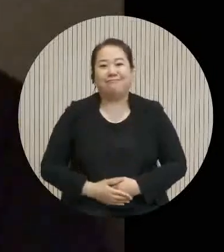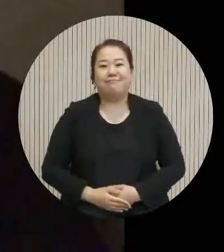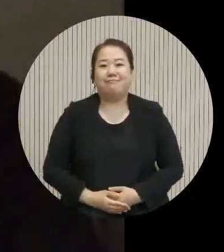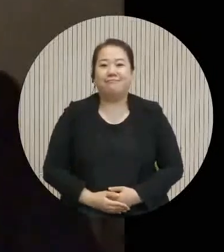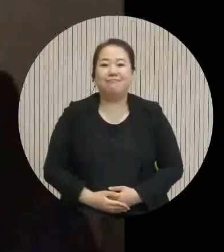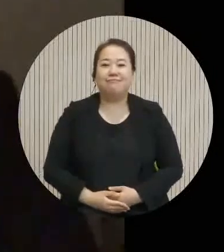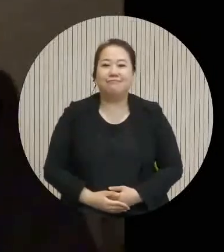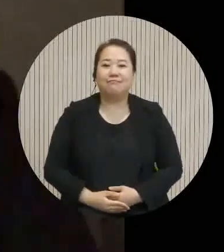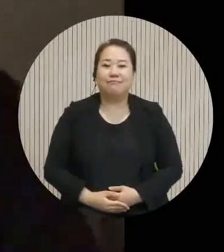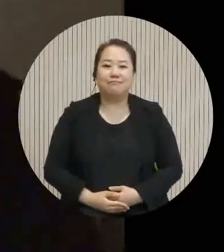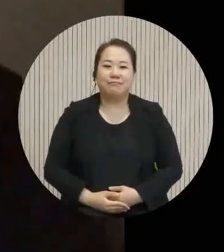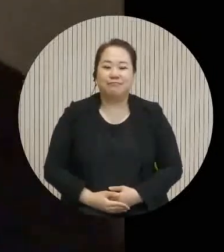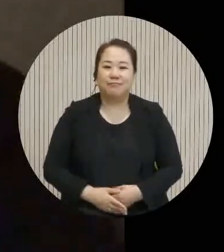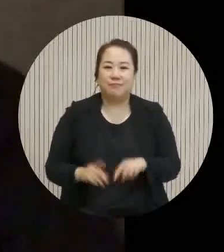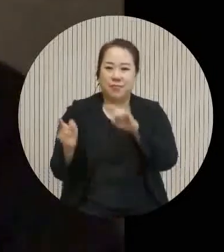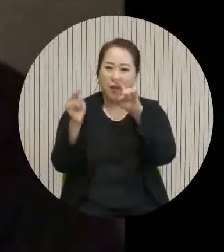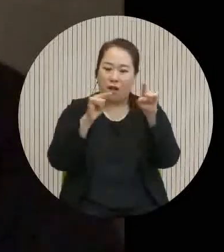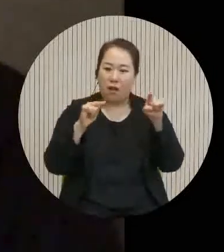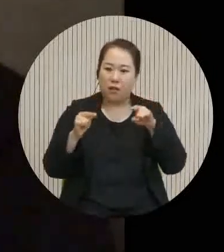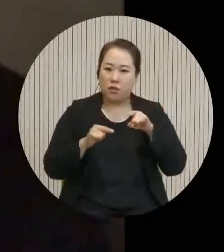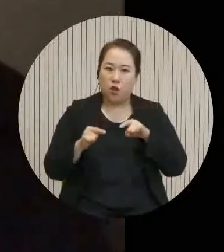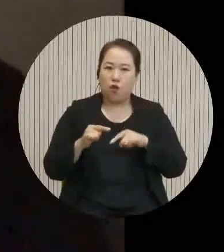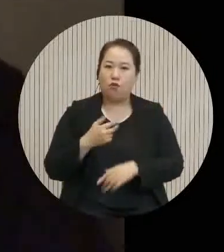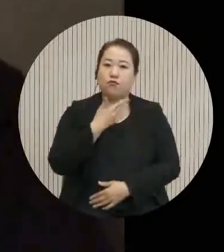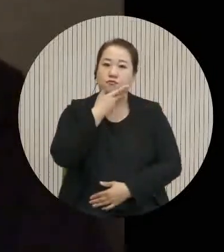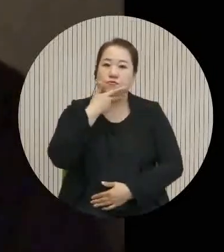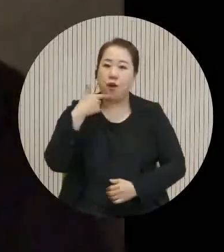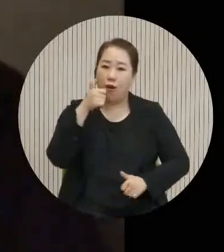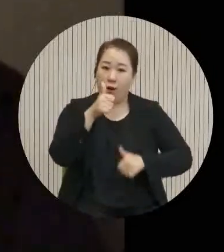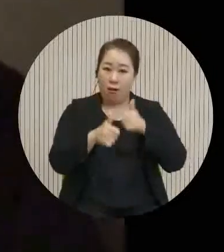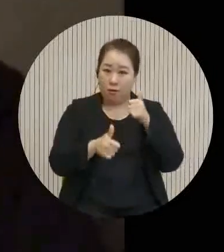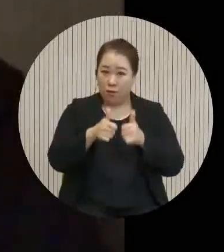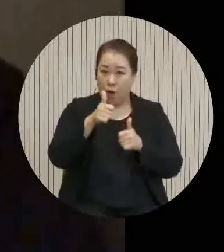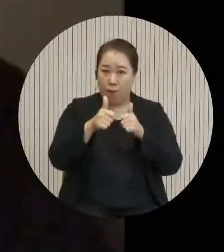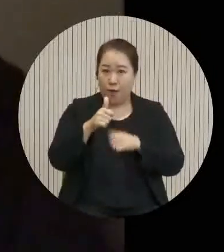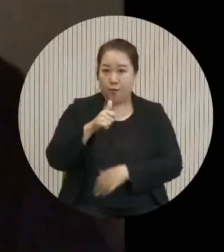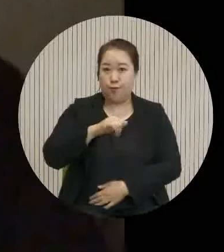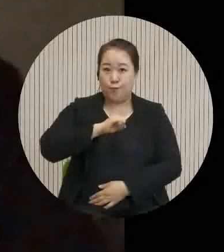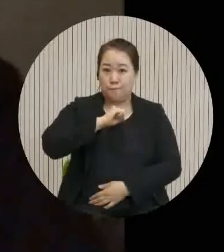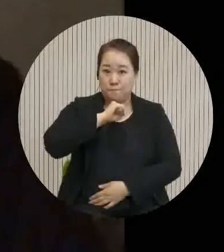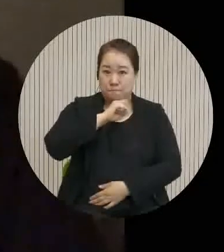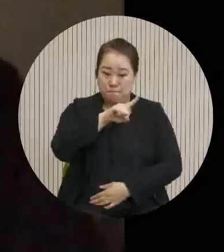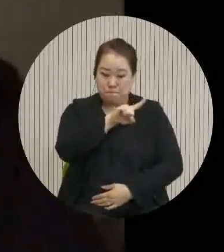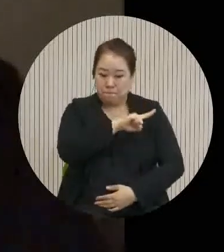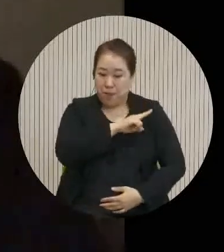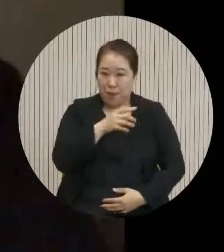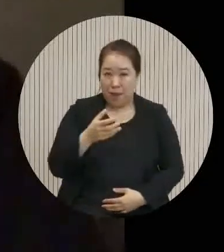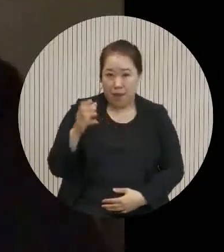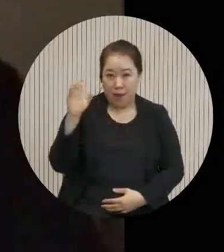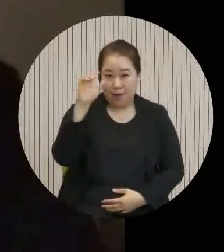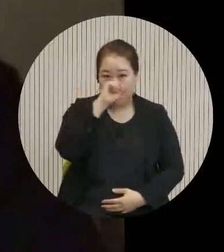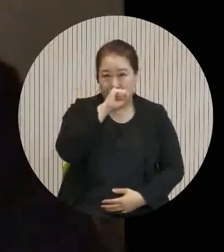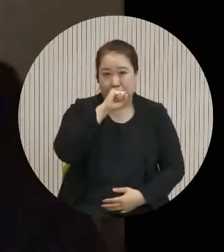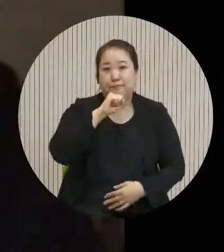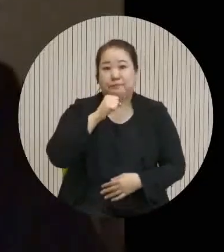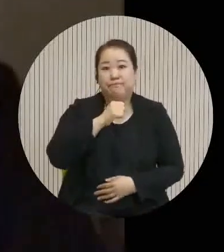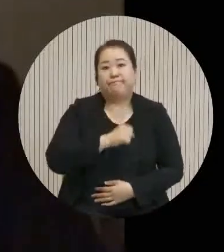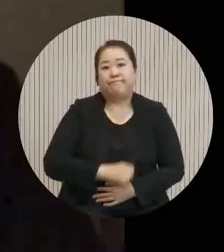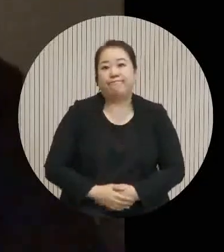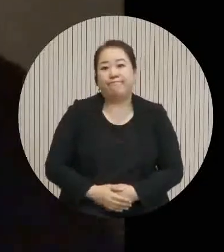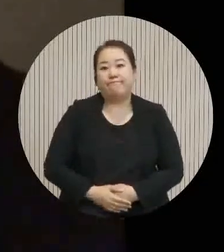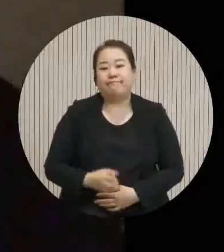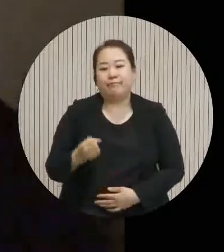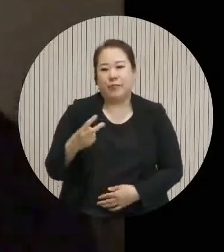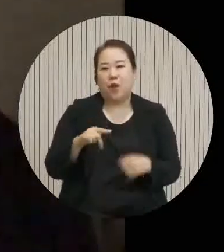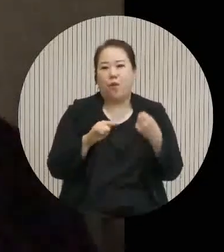prize for English competence in writing and in public speaking open to middle school students, and a number of